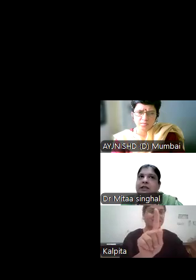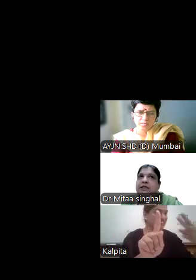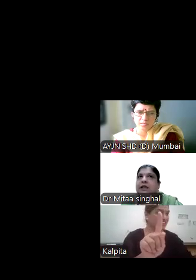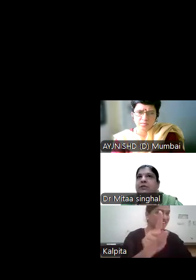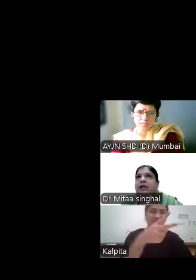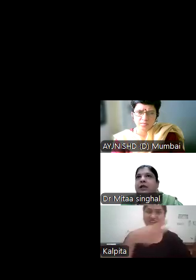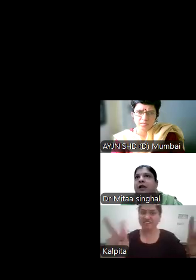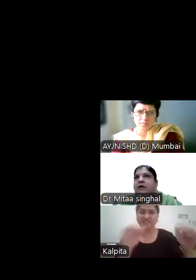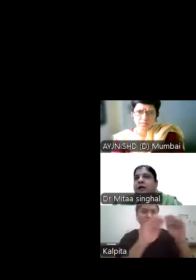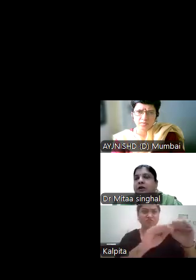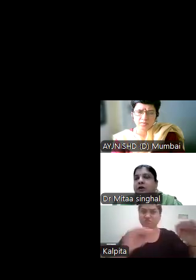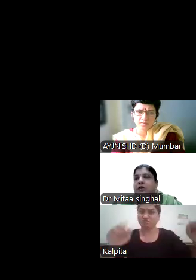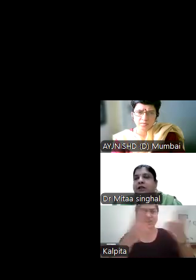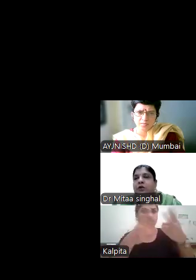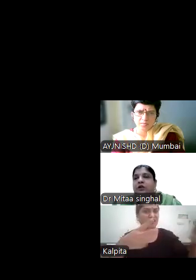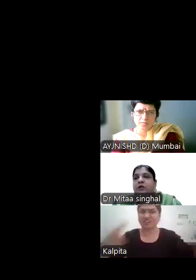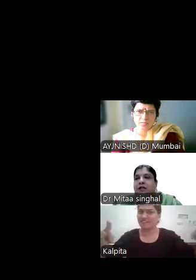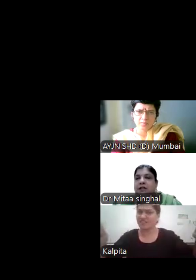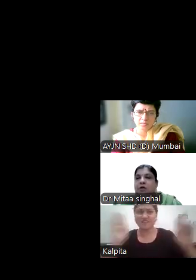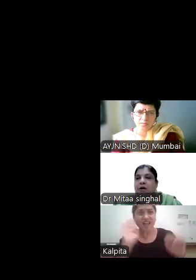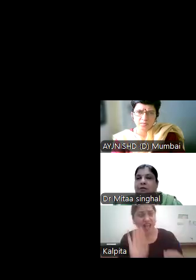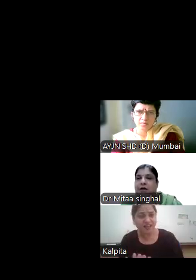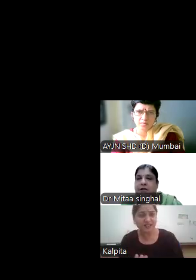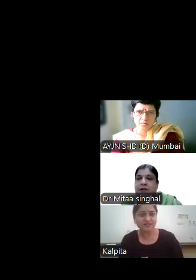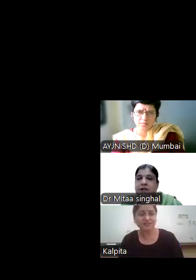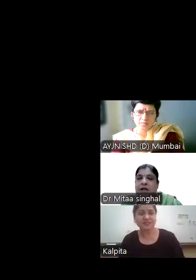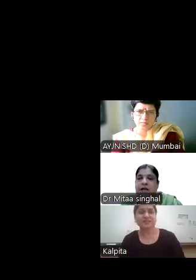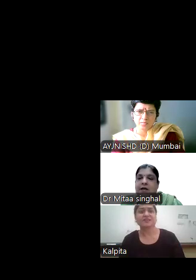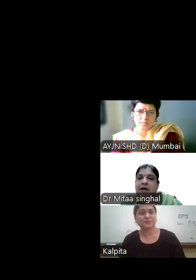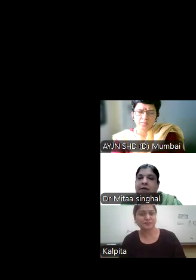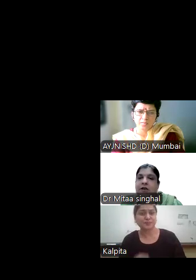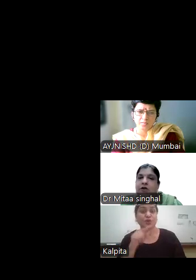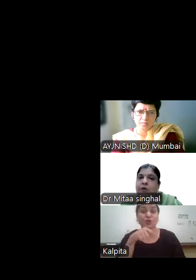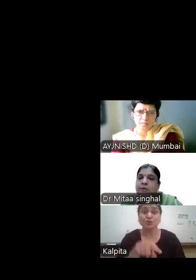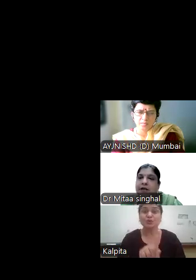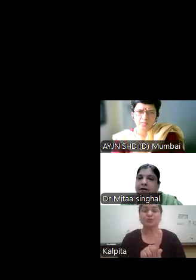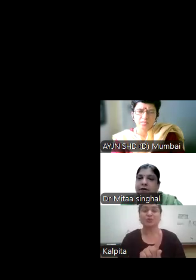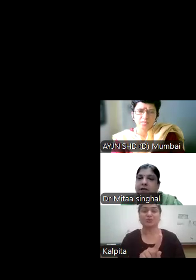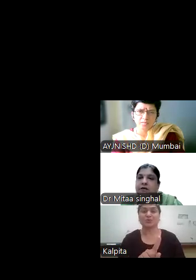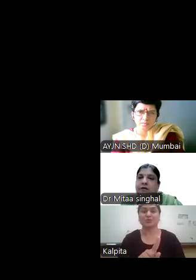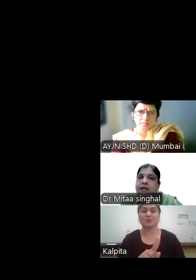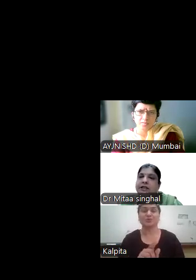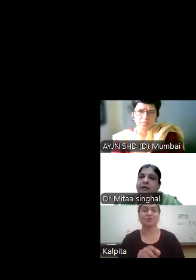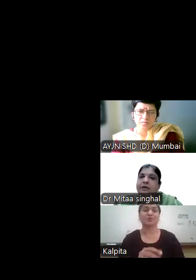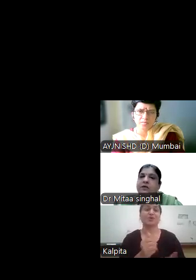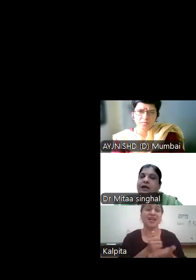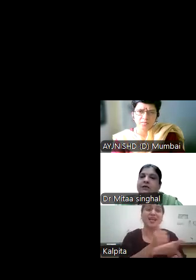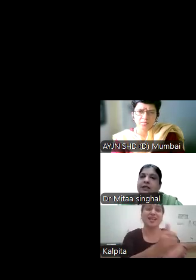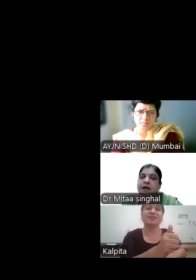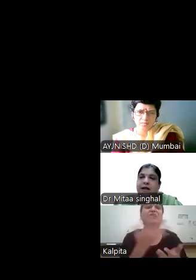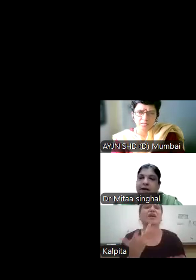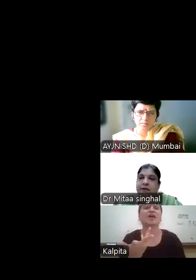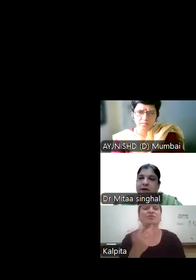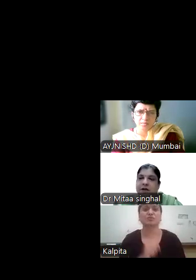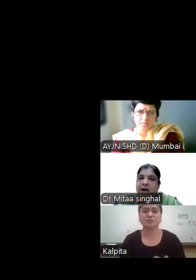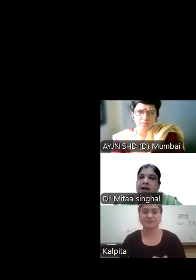we have a spastic CP, if we have a thetoid, two spastic quadriplegics, they will be, two will be different. So first step is when we